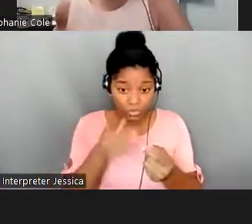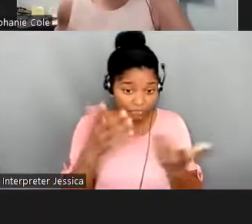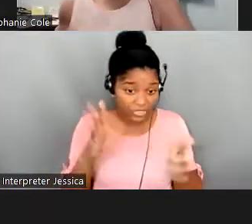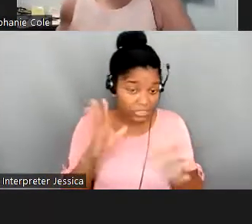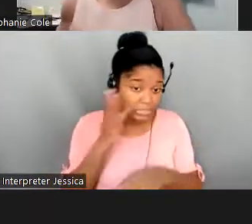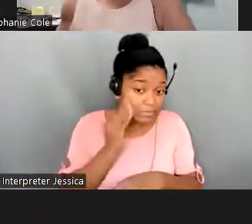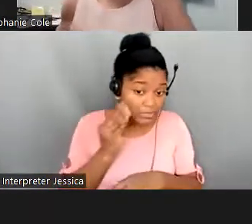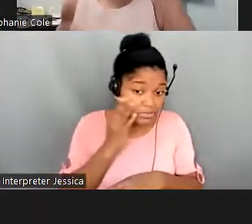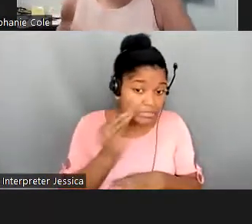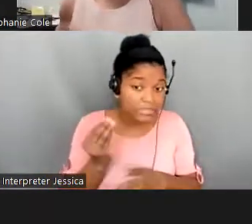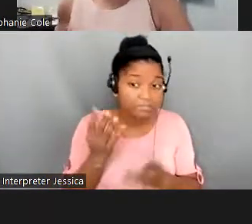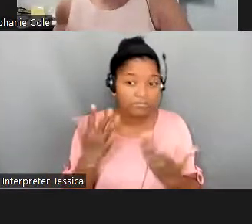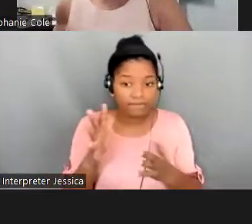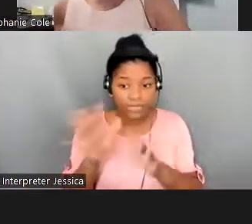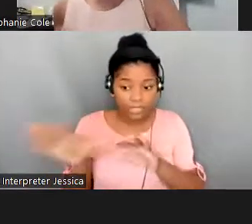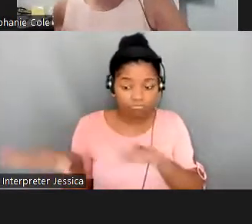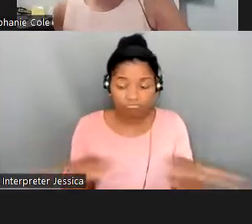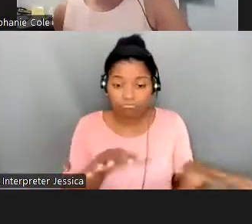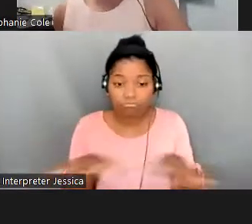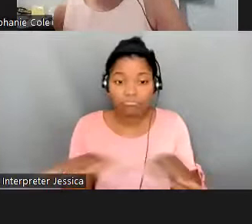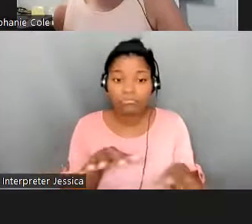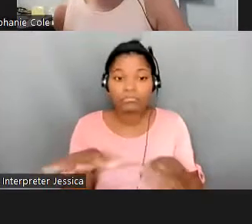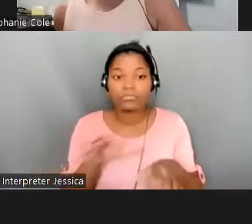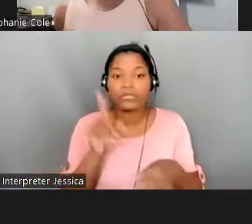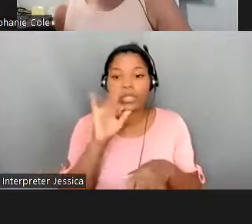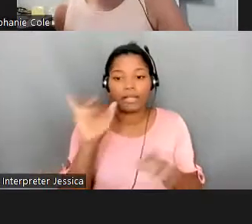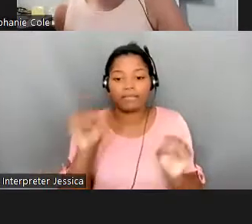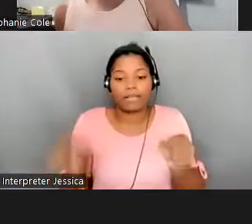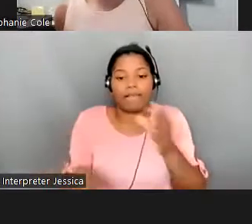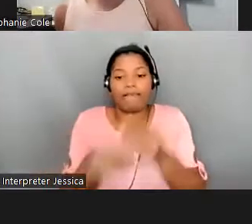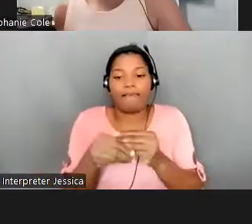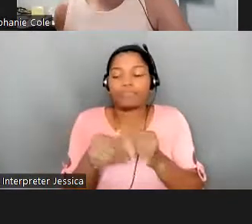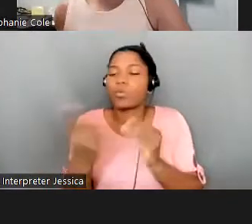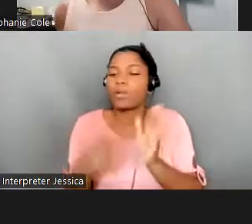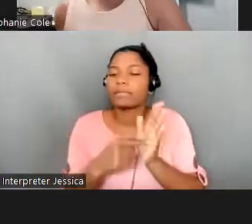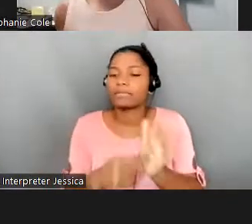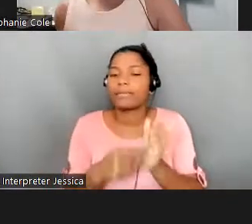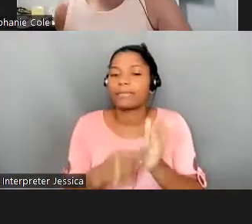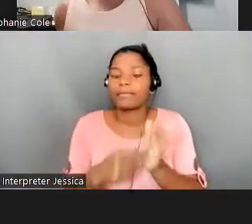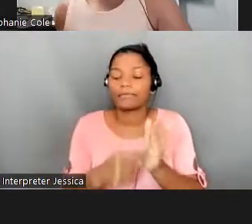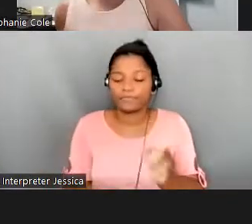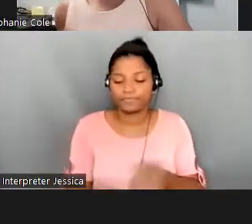adding an element that's going to strengthen it. A wonderful example I heard about recently had